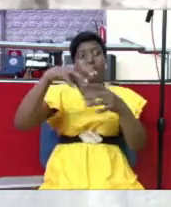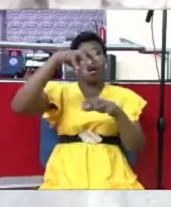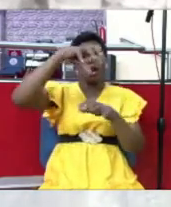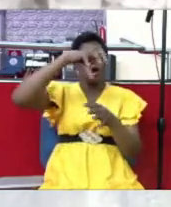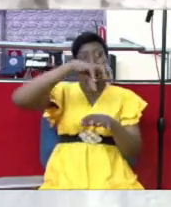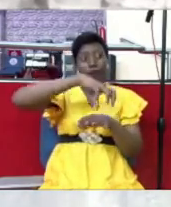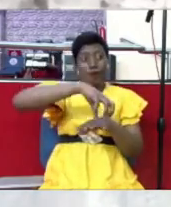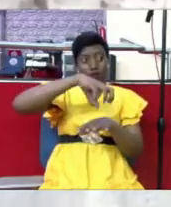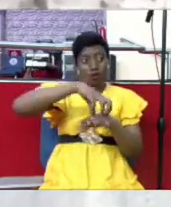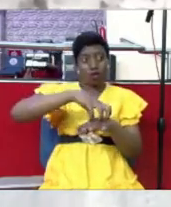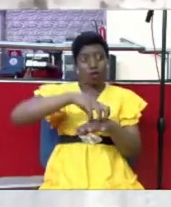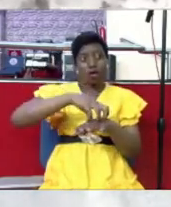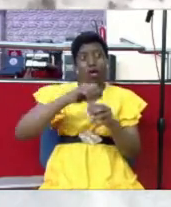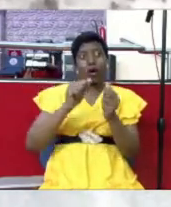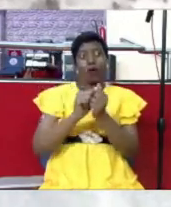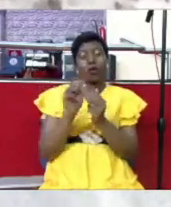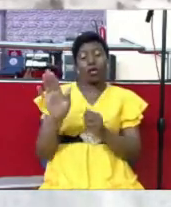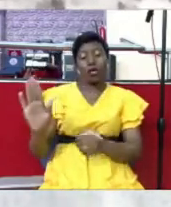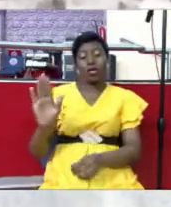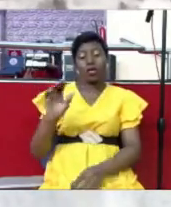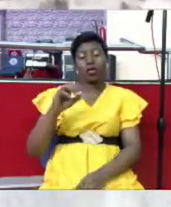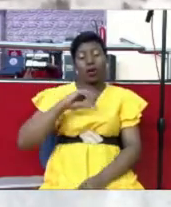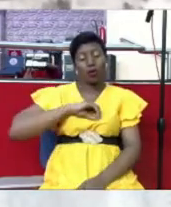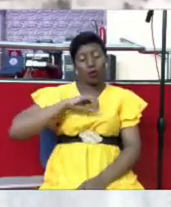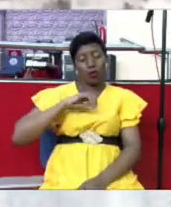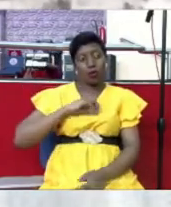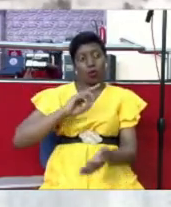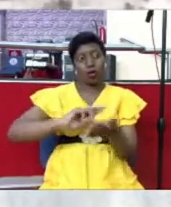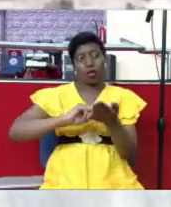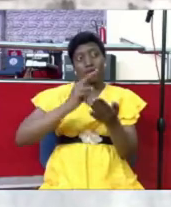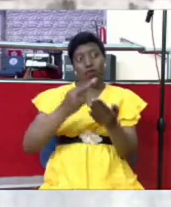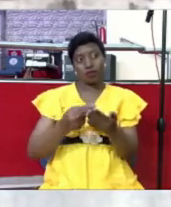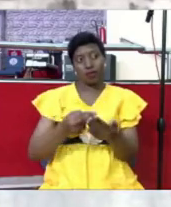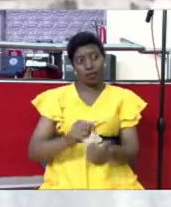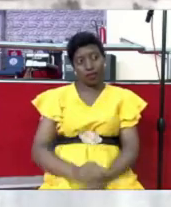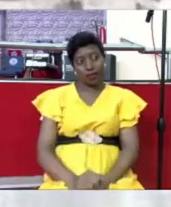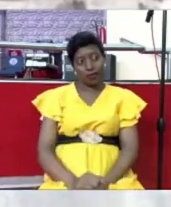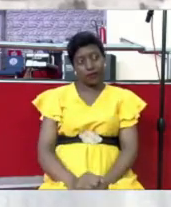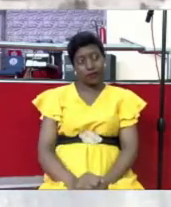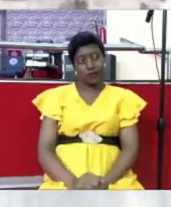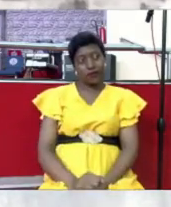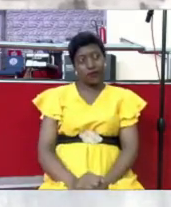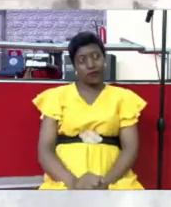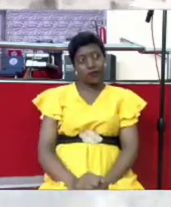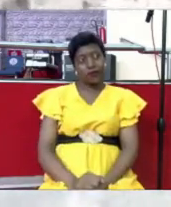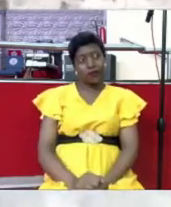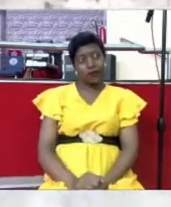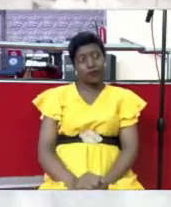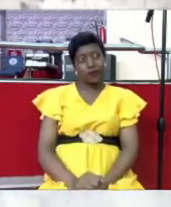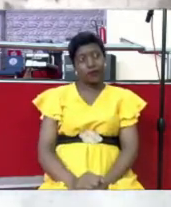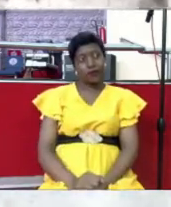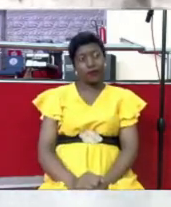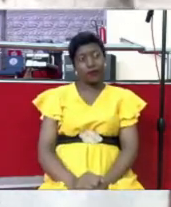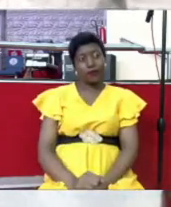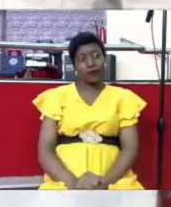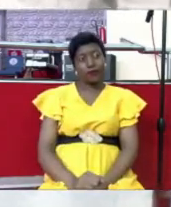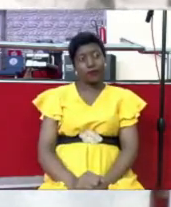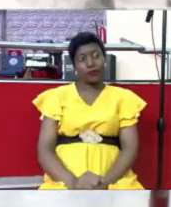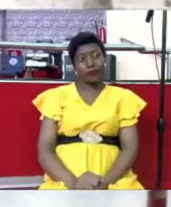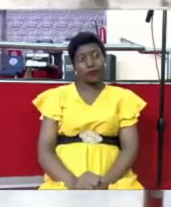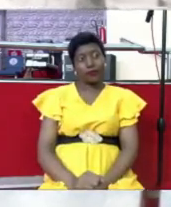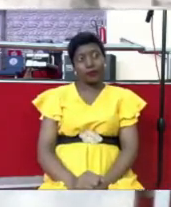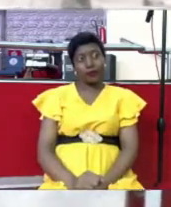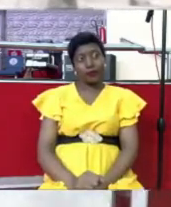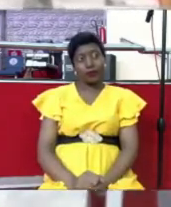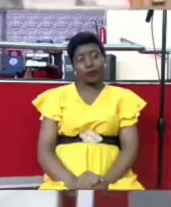resources. Atanyanyuka akiwa peke yake na ataweza kuweka msikiti na hela zake mwenyewe. It's amazing. I went after we did the second in